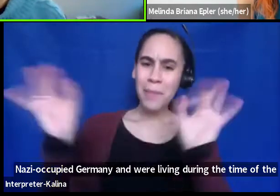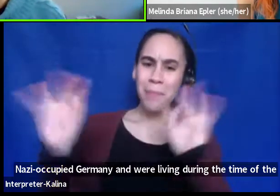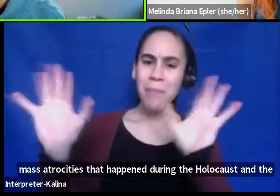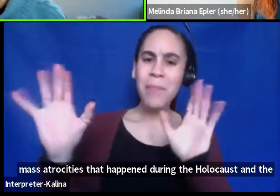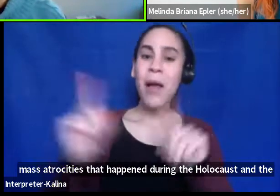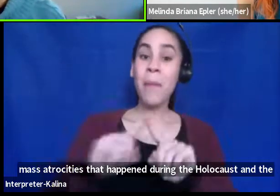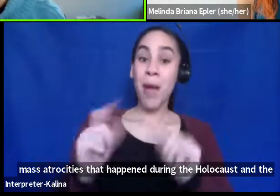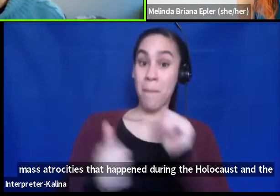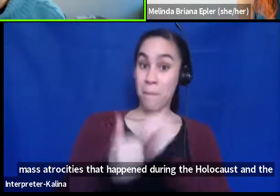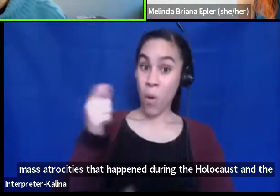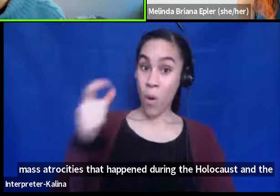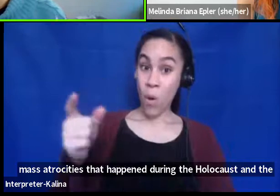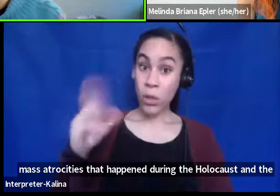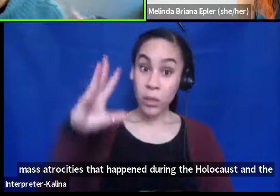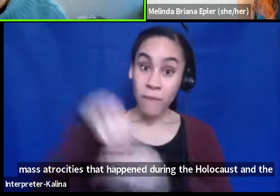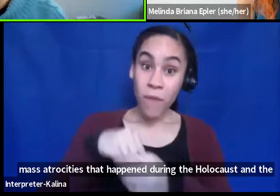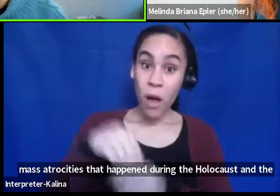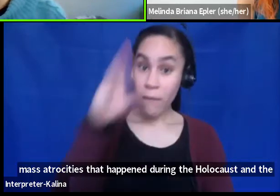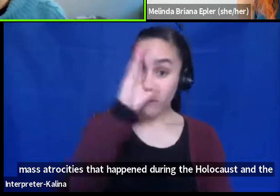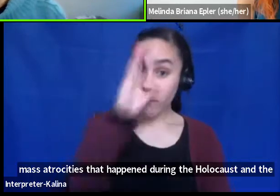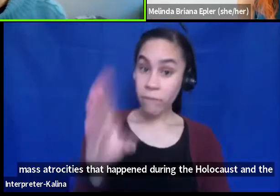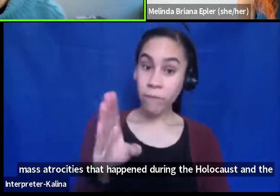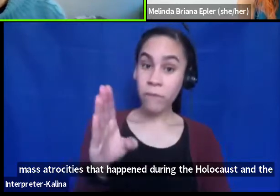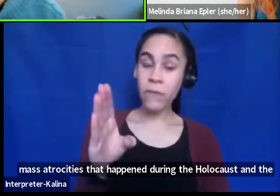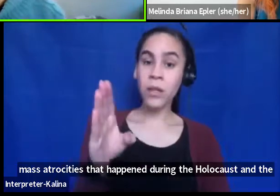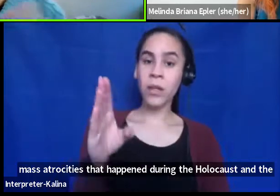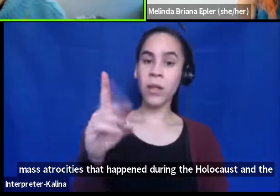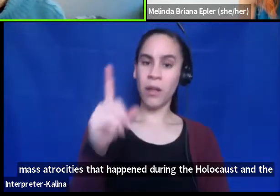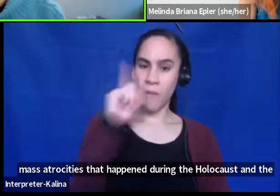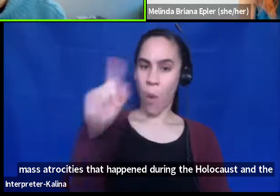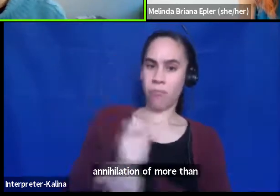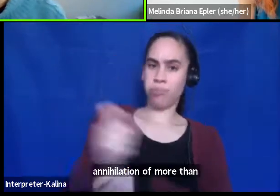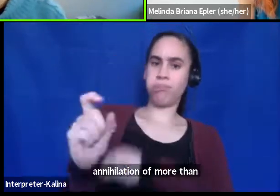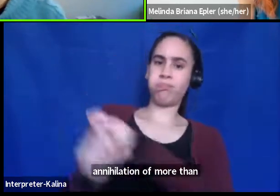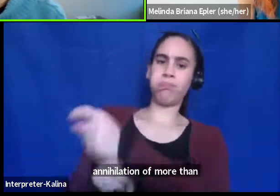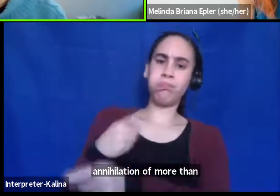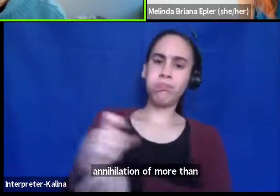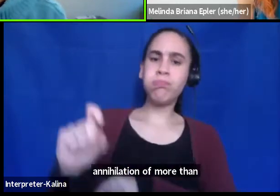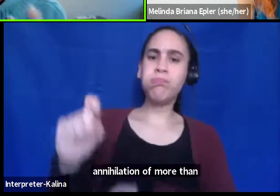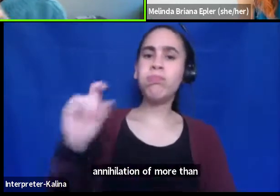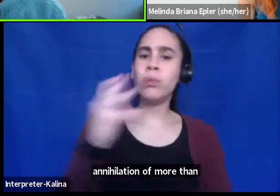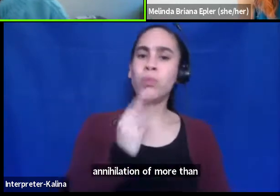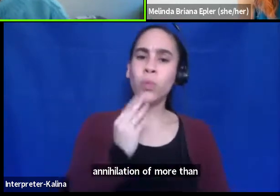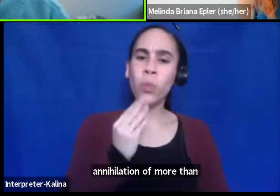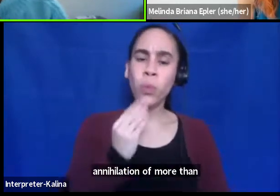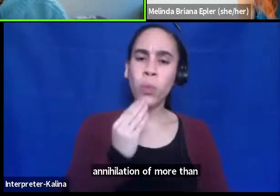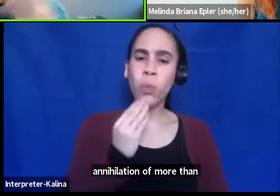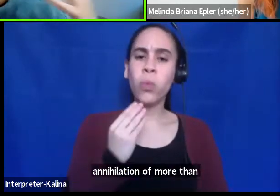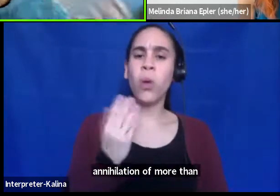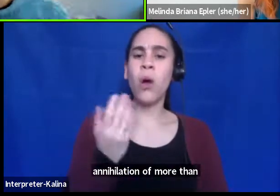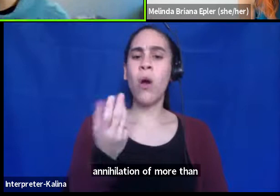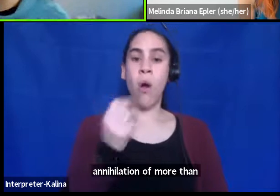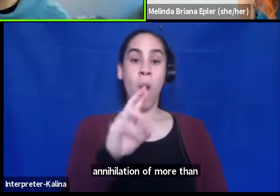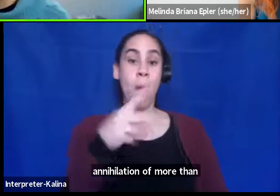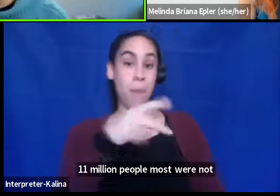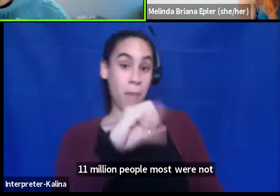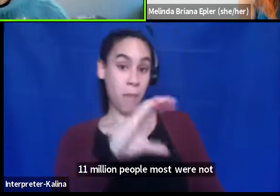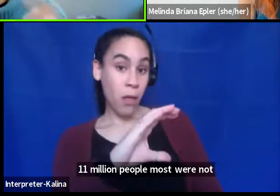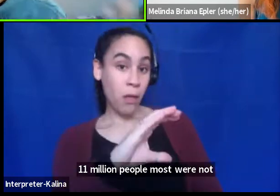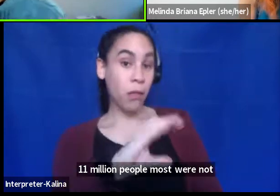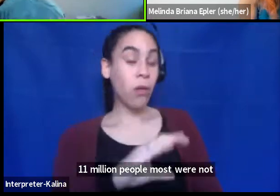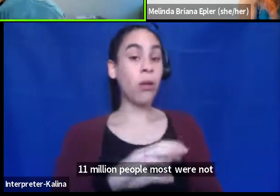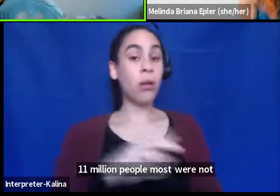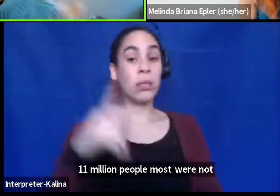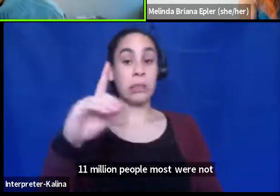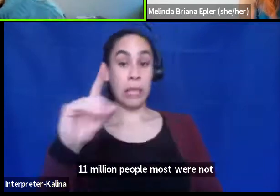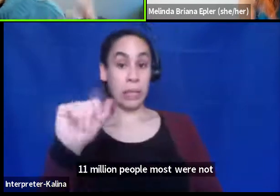directly involved in persecuting Jews or members of the Jewish faith, or people of color, or people with